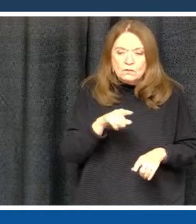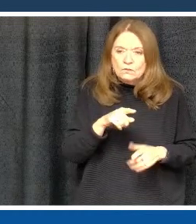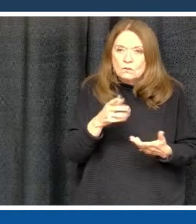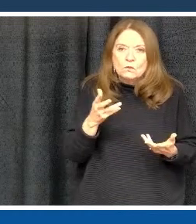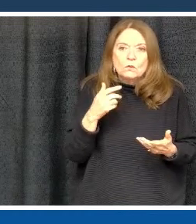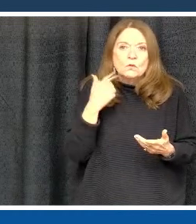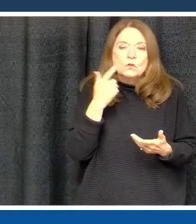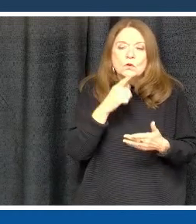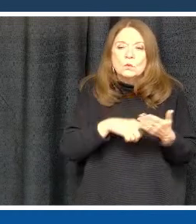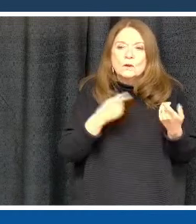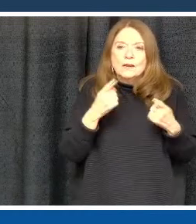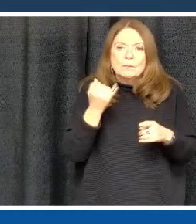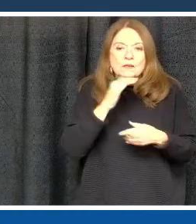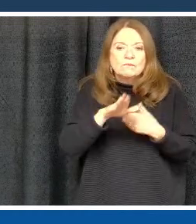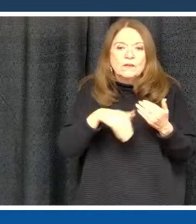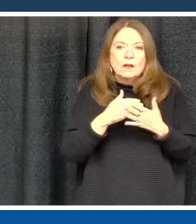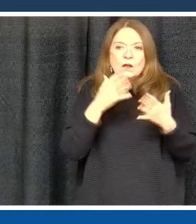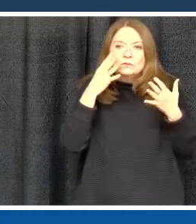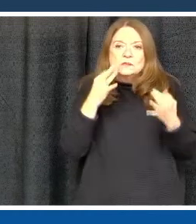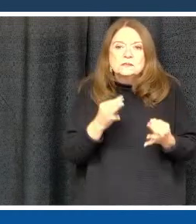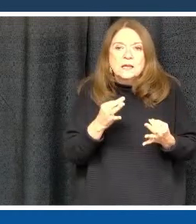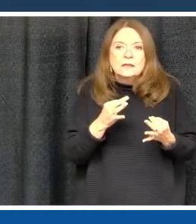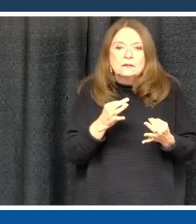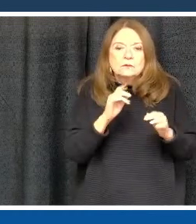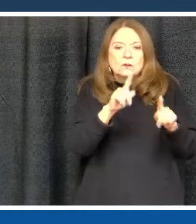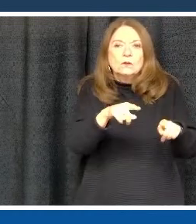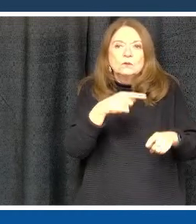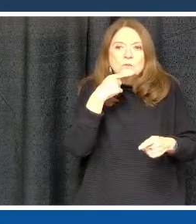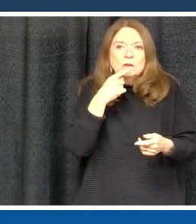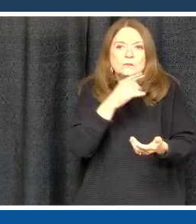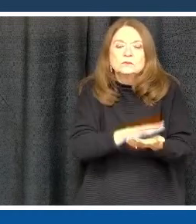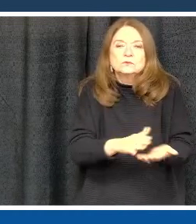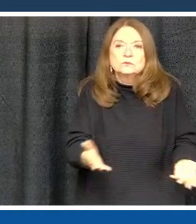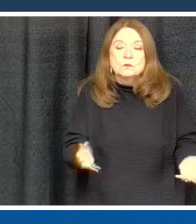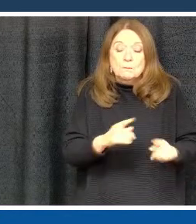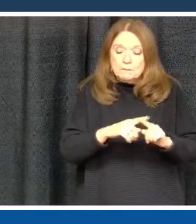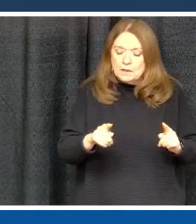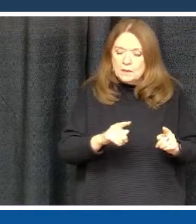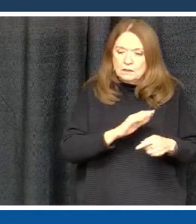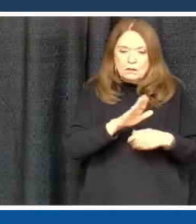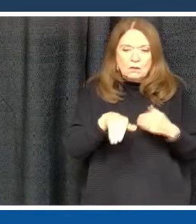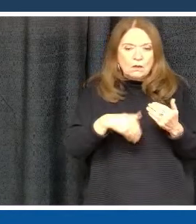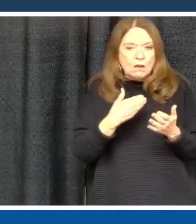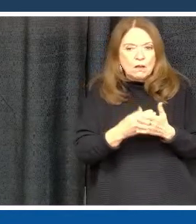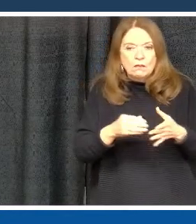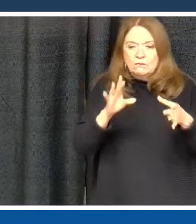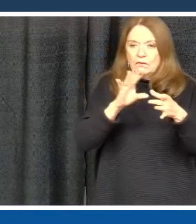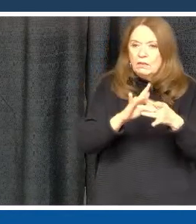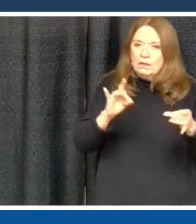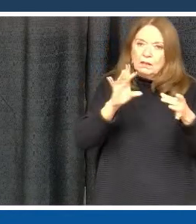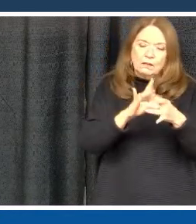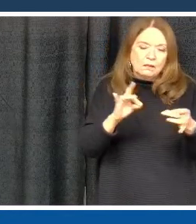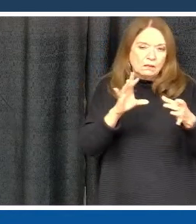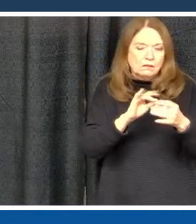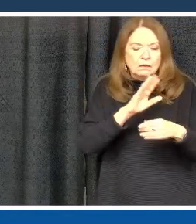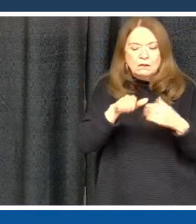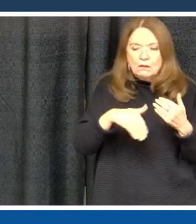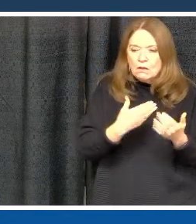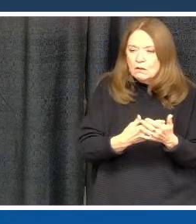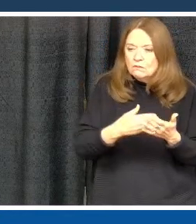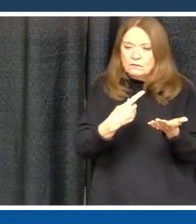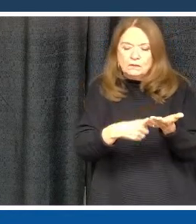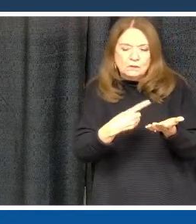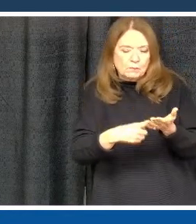happen if they all decided to go into the public school system. But all of the rhetoric aside and all of the